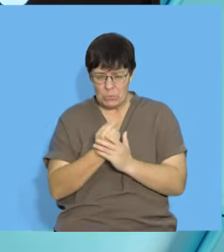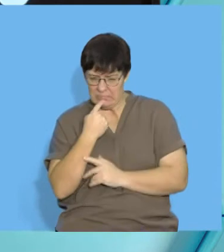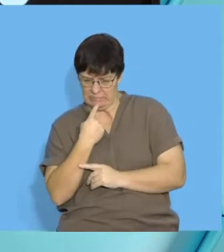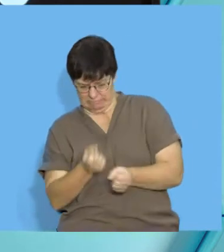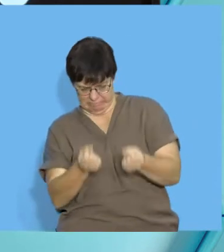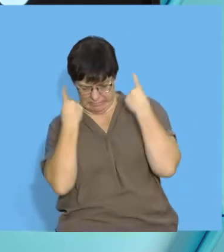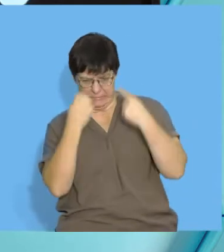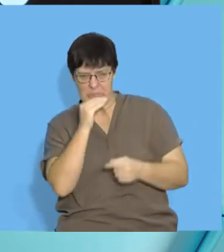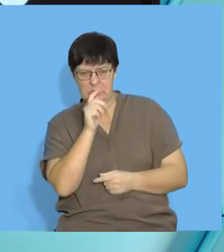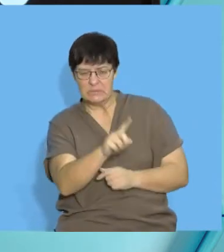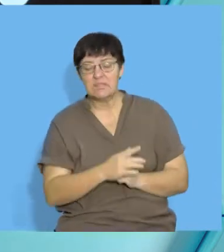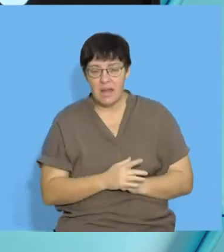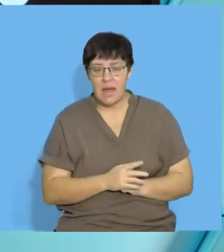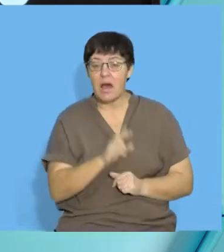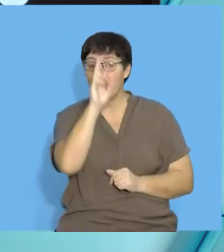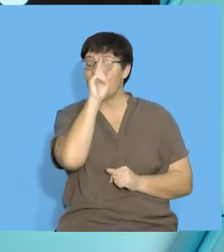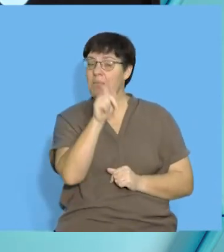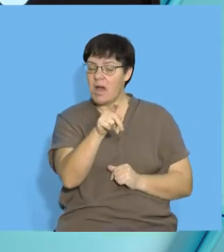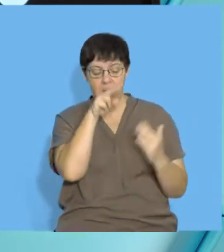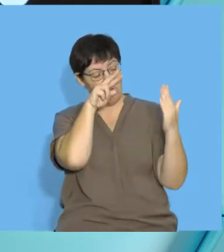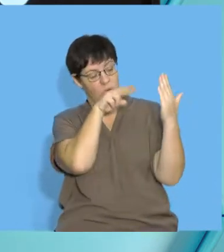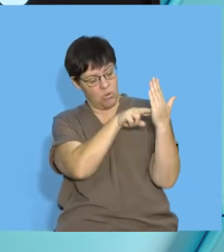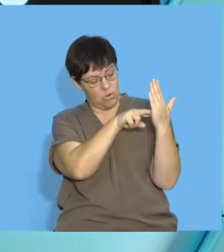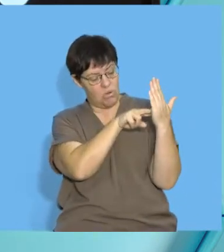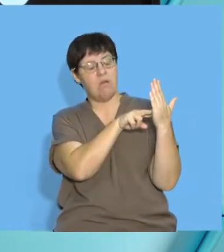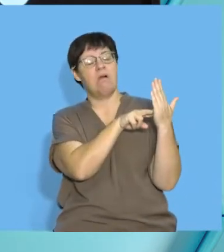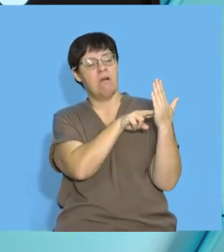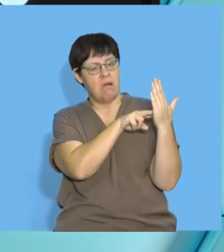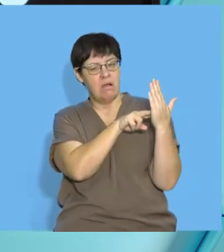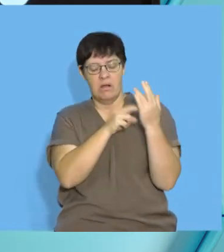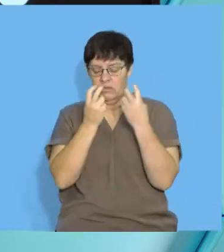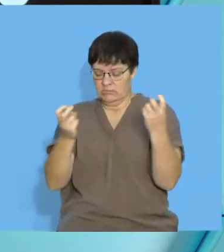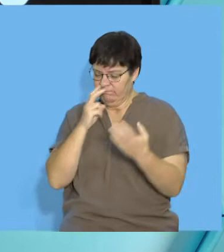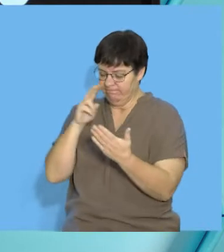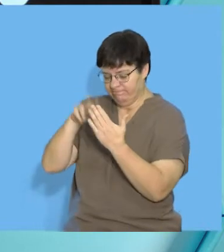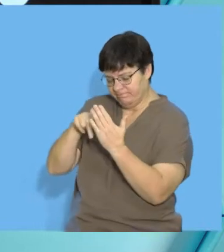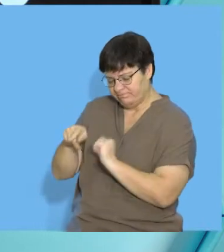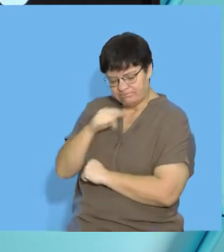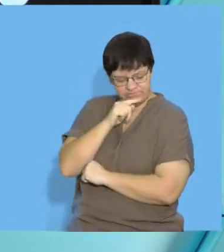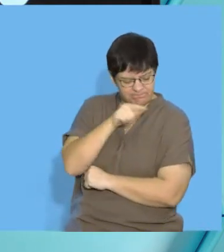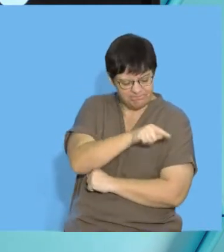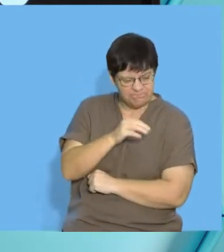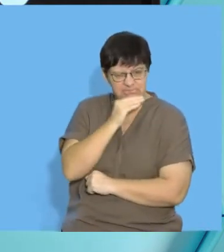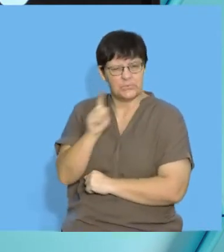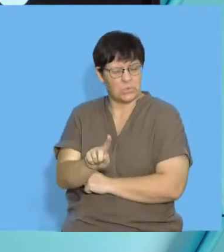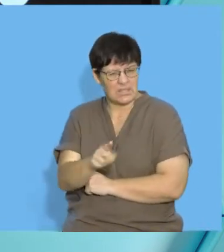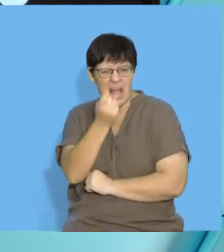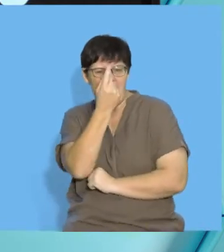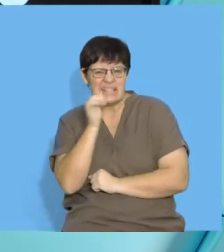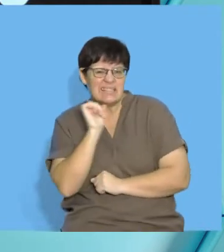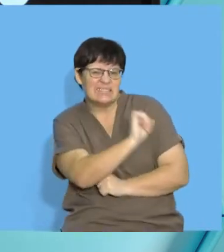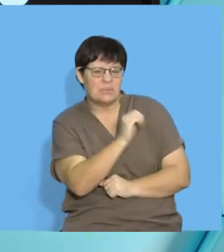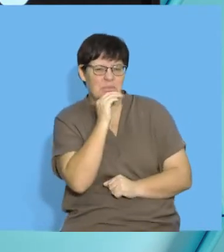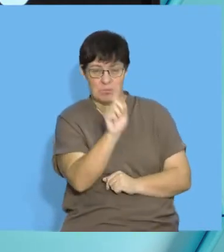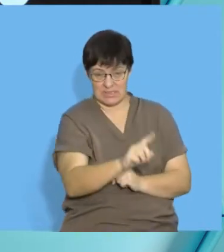understand them, but please remember, have a look at them, use your resources, be able to understand what they mean as